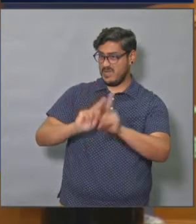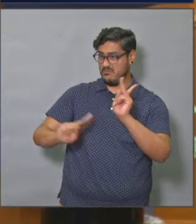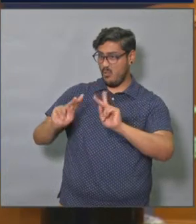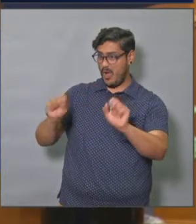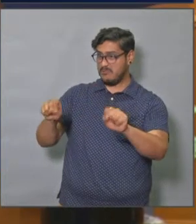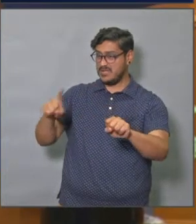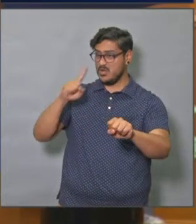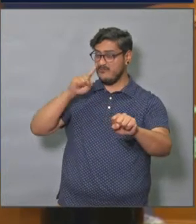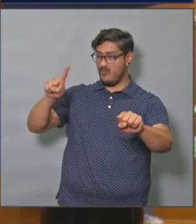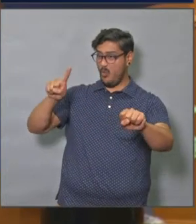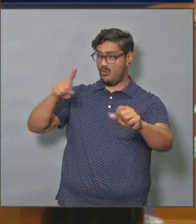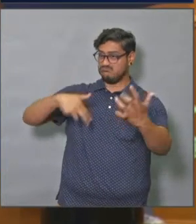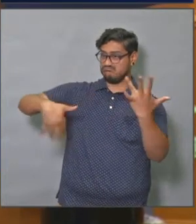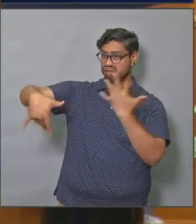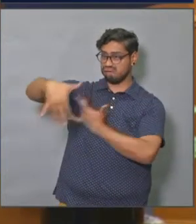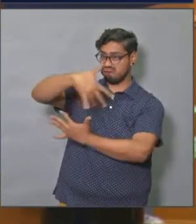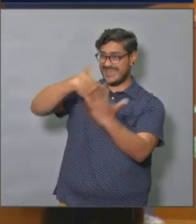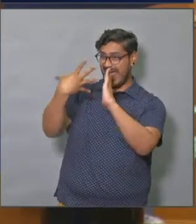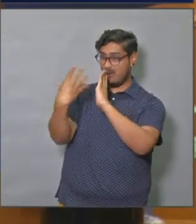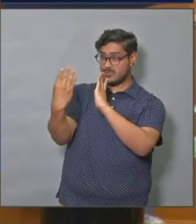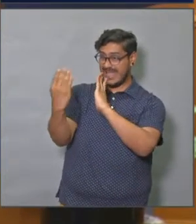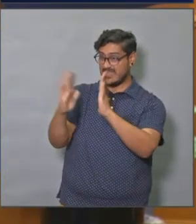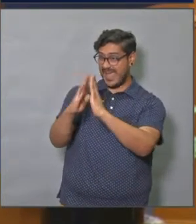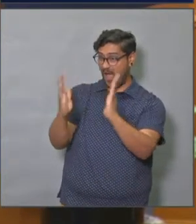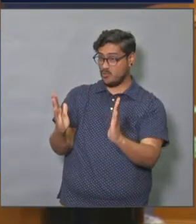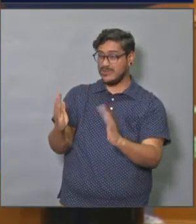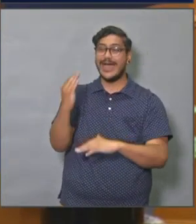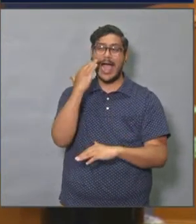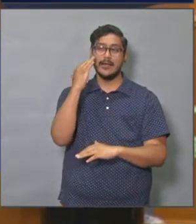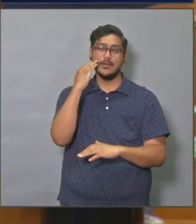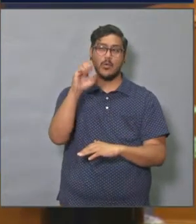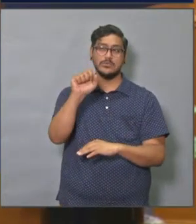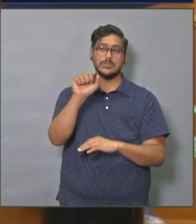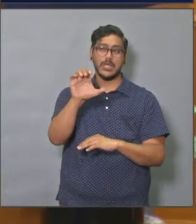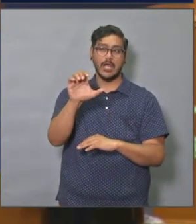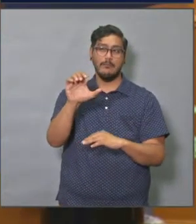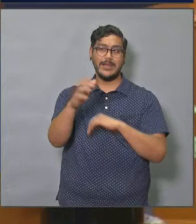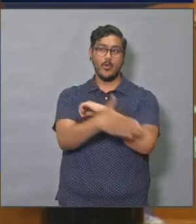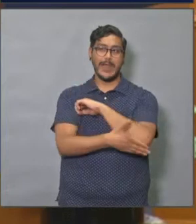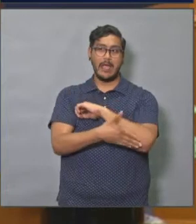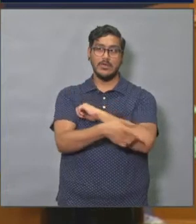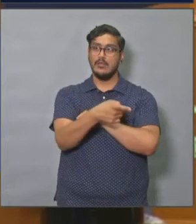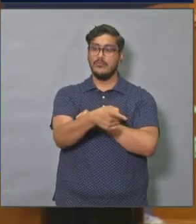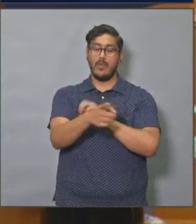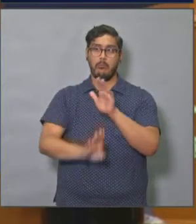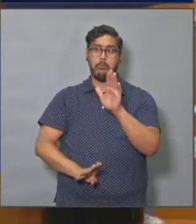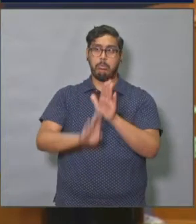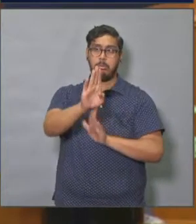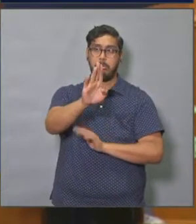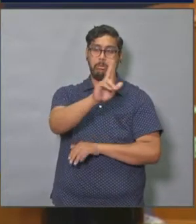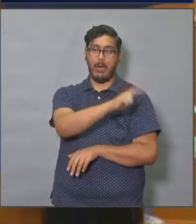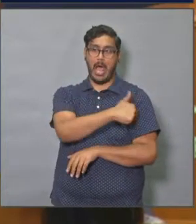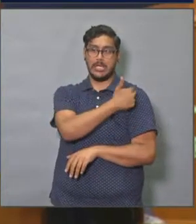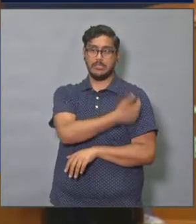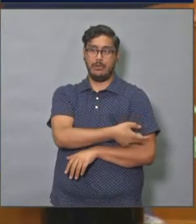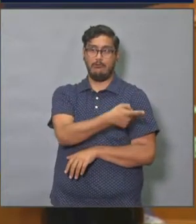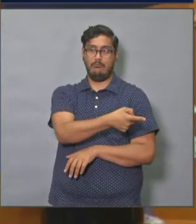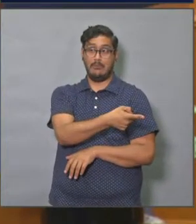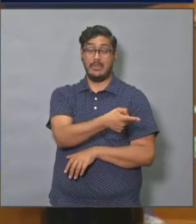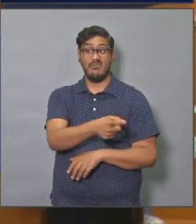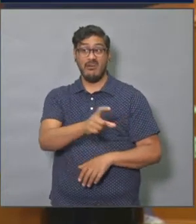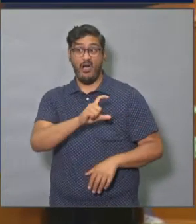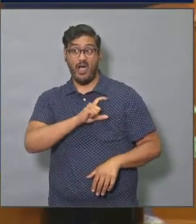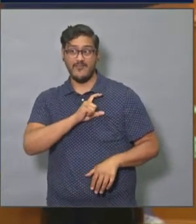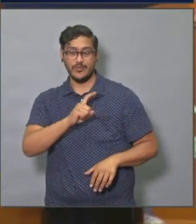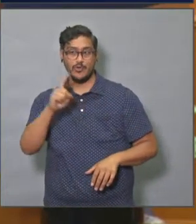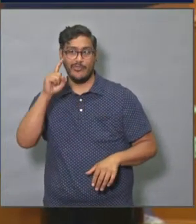gather outside of their households. I know in Sacramento County, there was a surge there in hospitalizations, and the health officer there thought that may